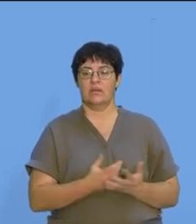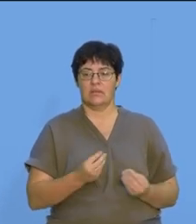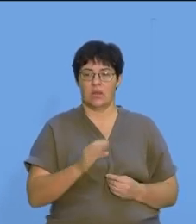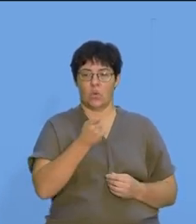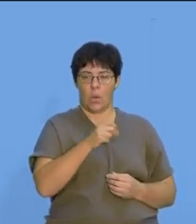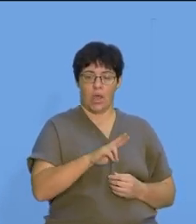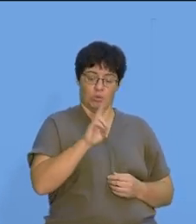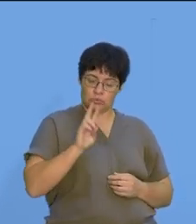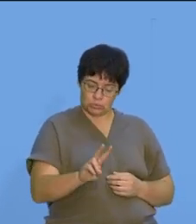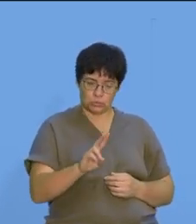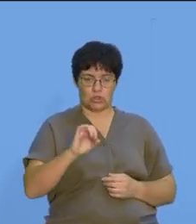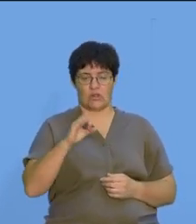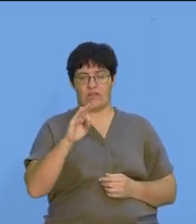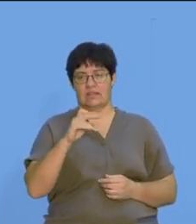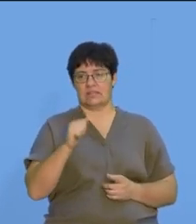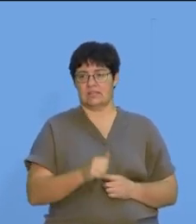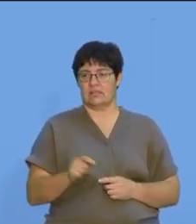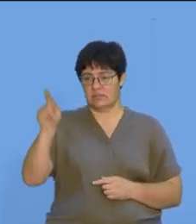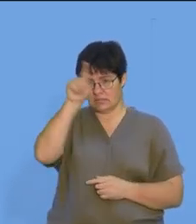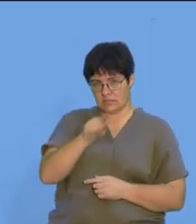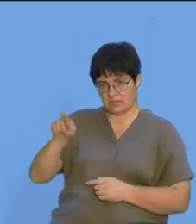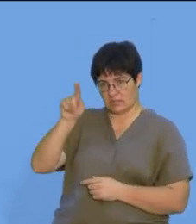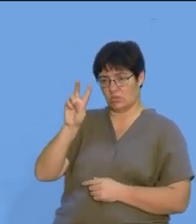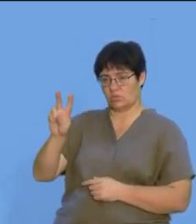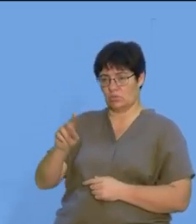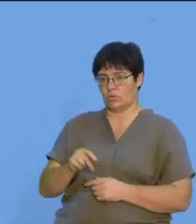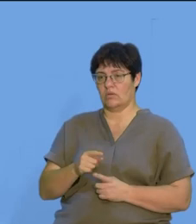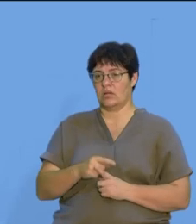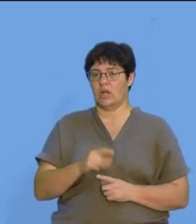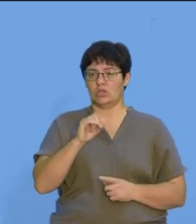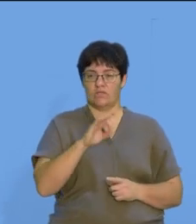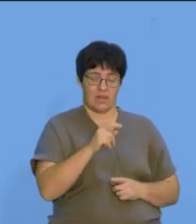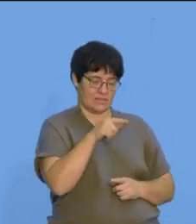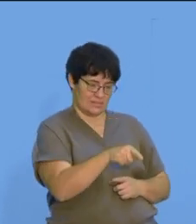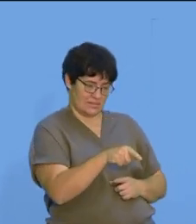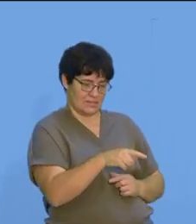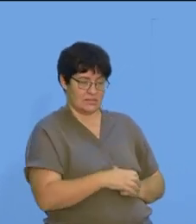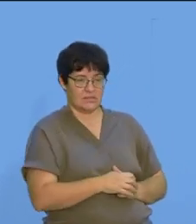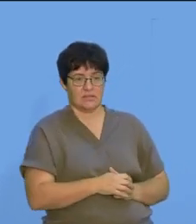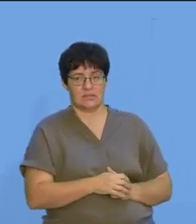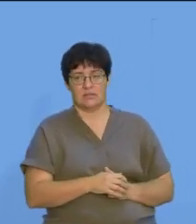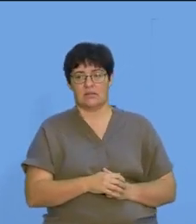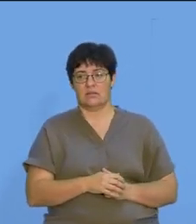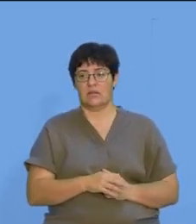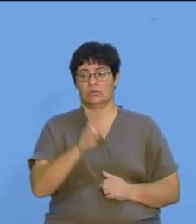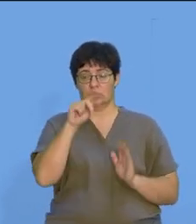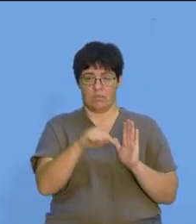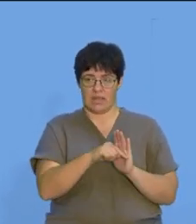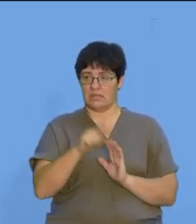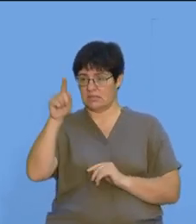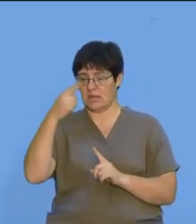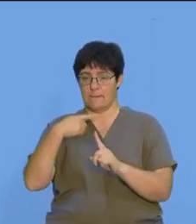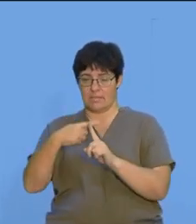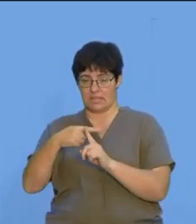right? And then last but not least, we've got copper 2 sulfate. That's our copper 2. And then that's our sulfate ion,